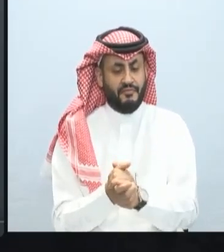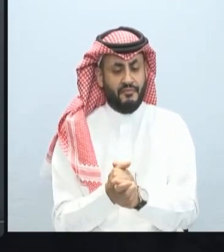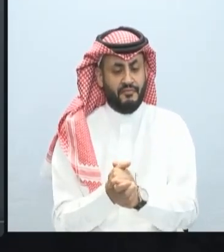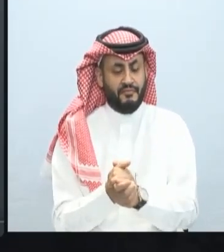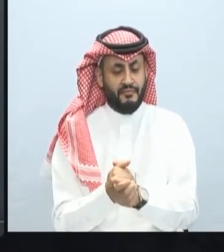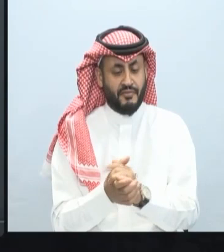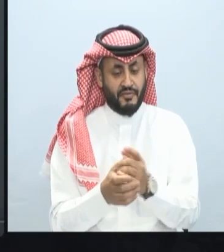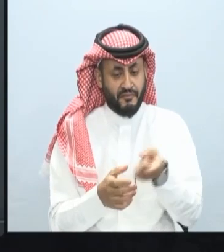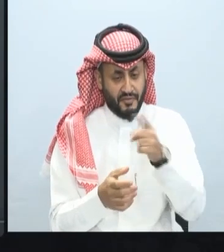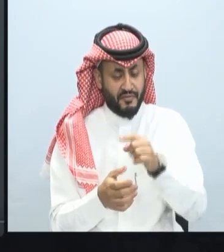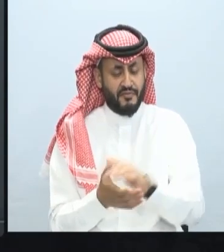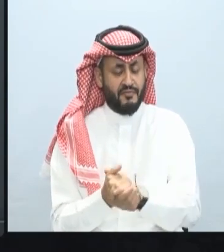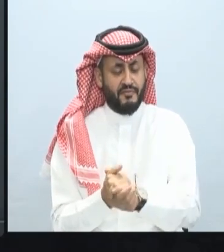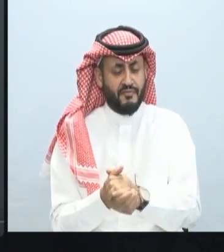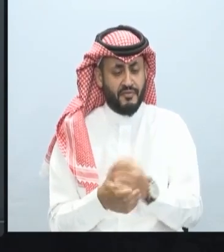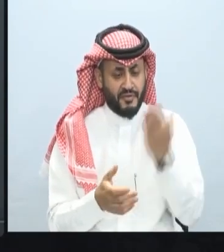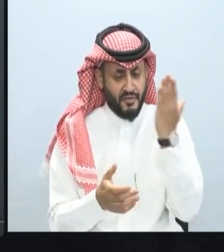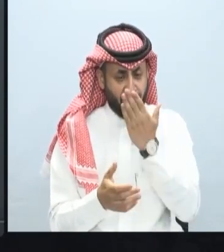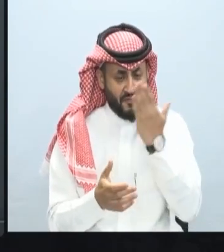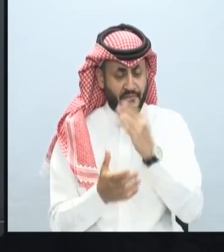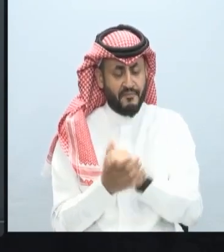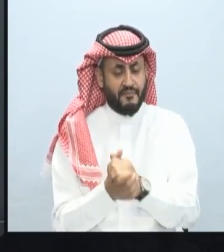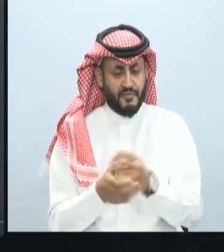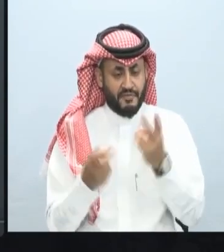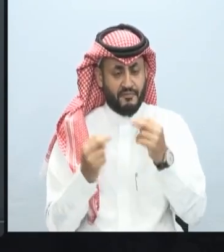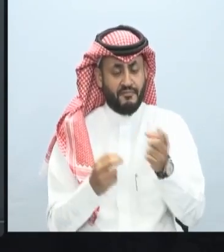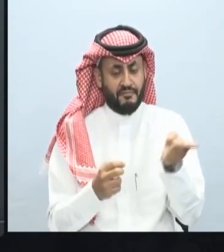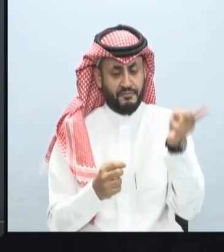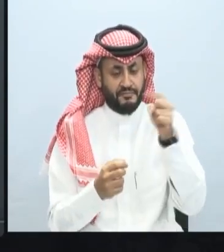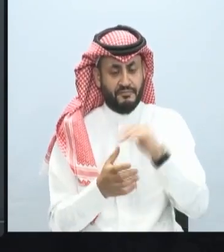you can just go on with them, study them, and be ready for the next lesson, inshallah.